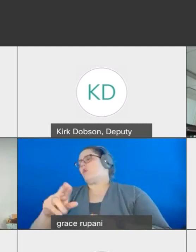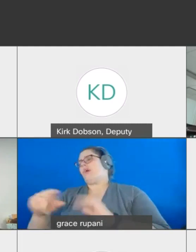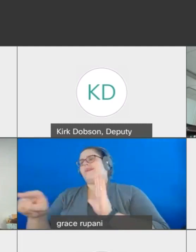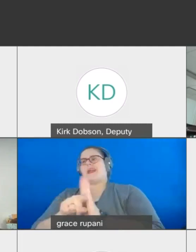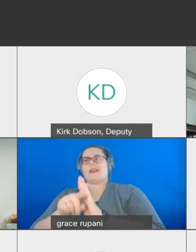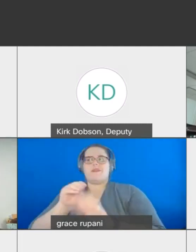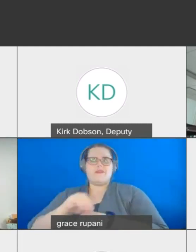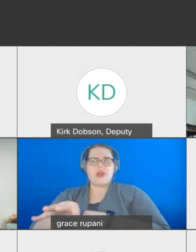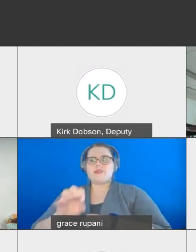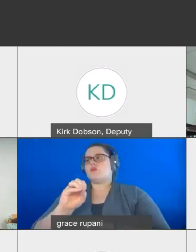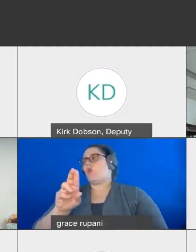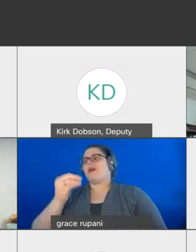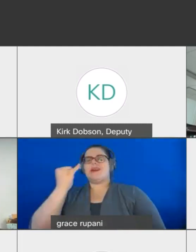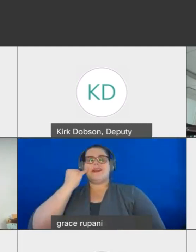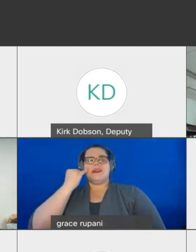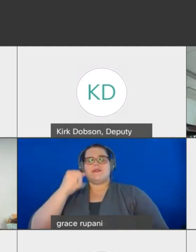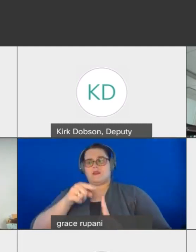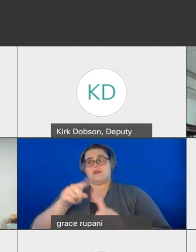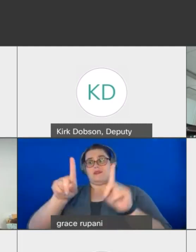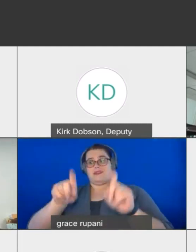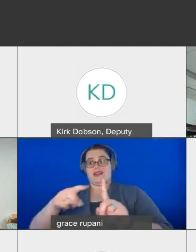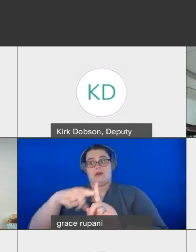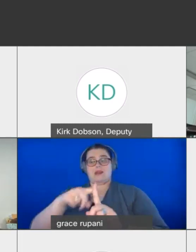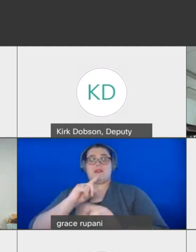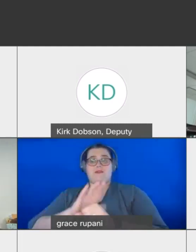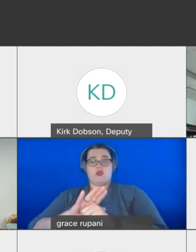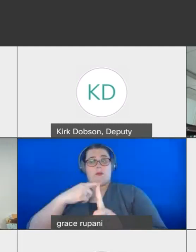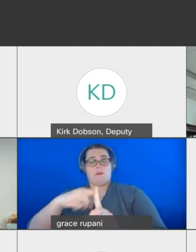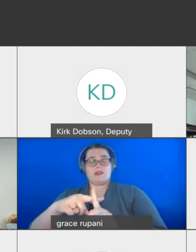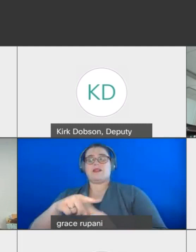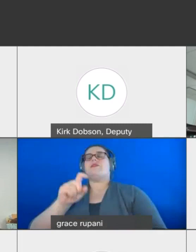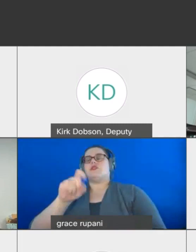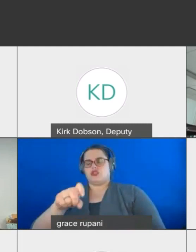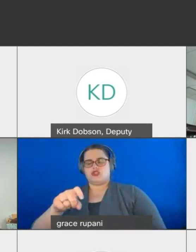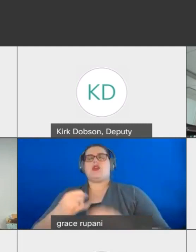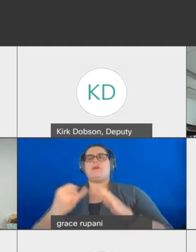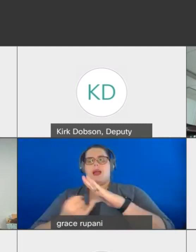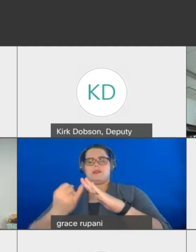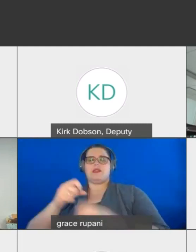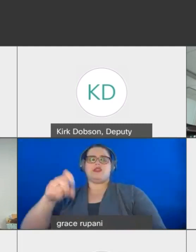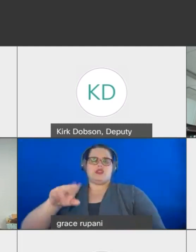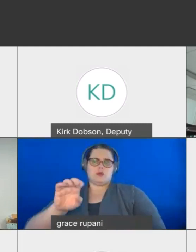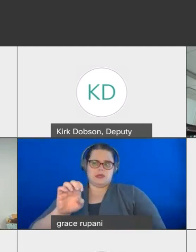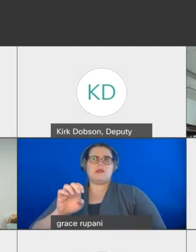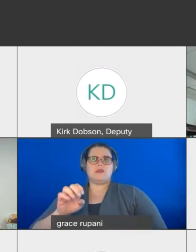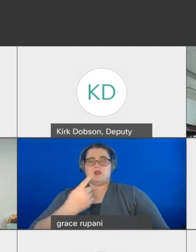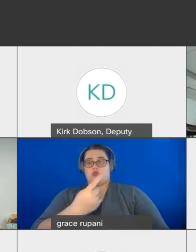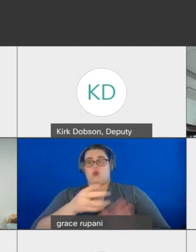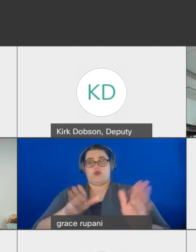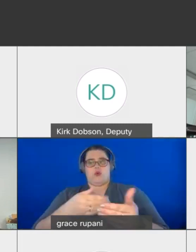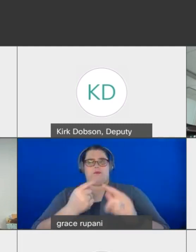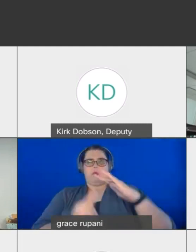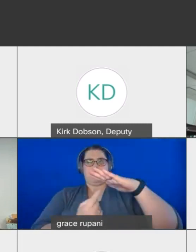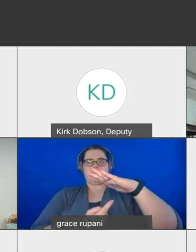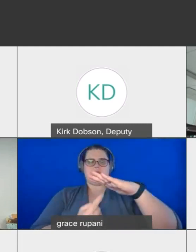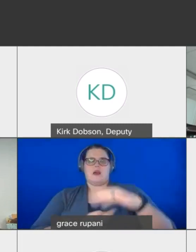are positive and confirmed positive should be isolated to the room by themselves. If